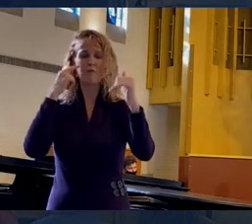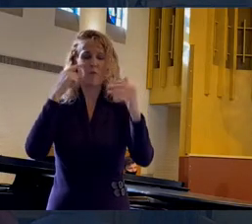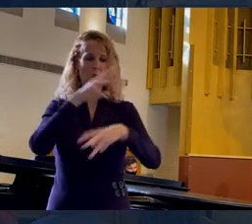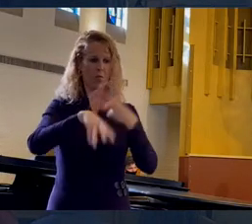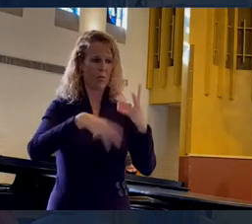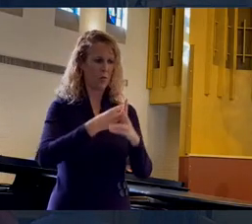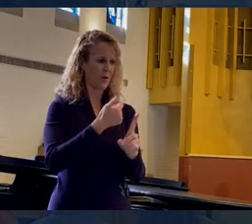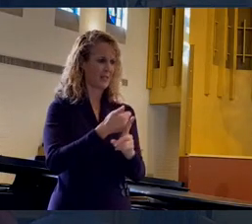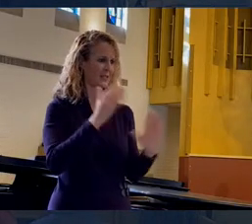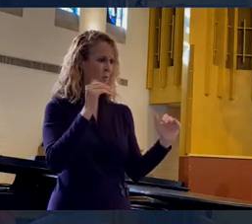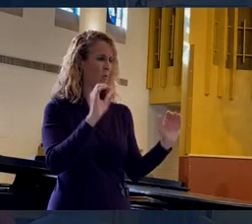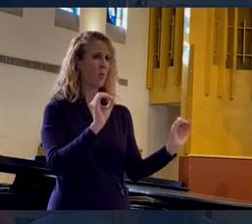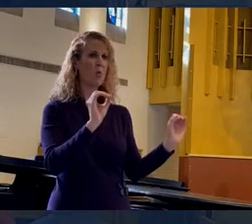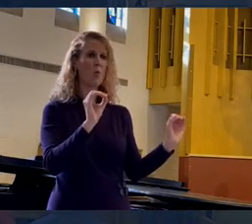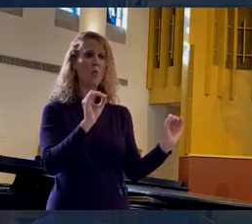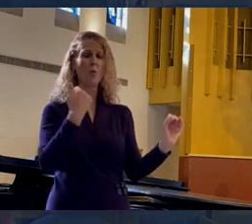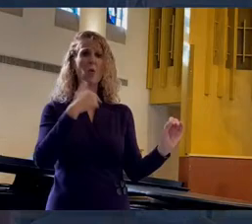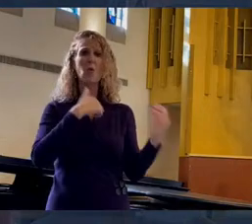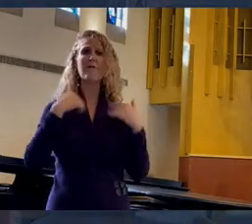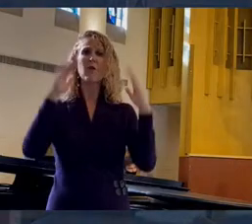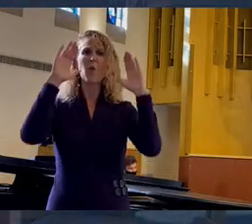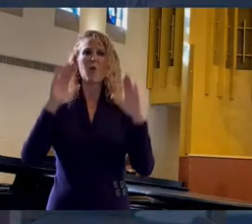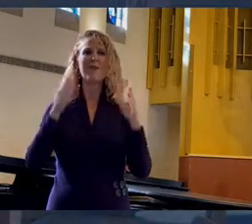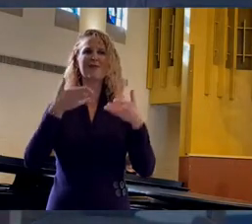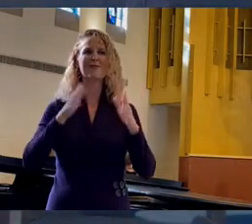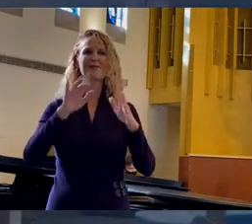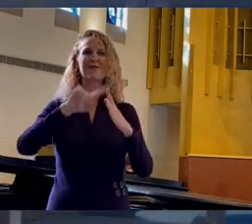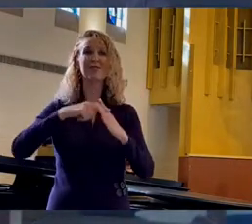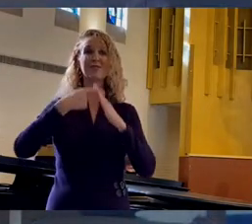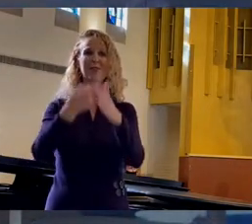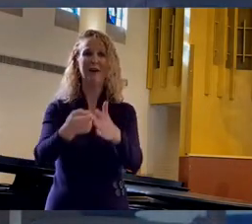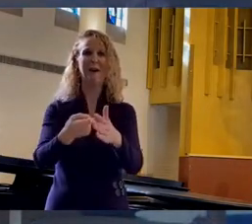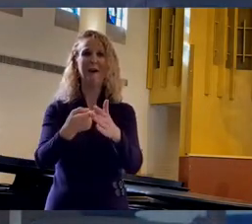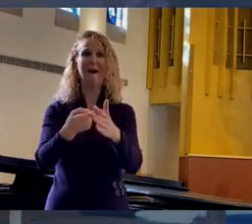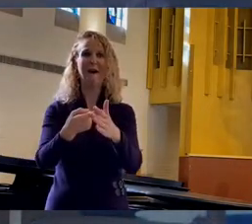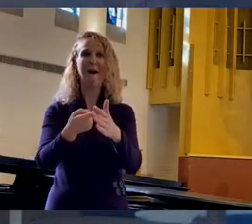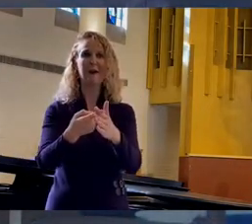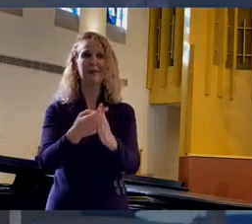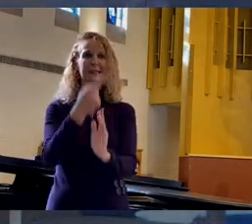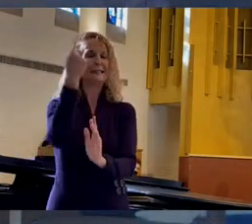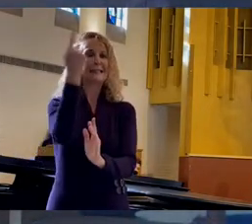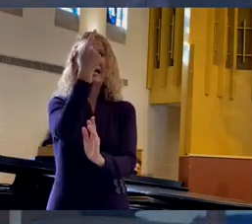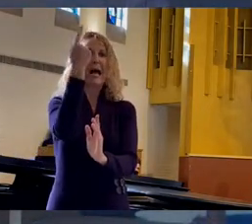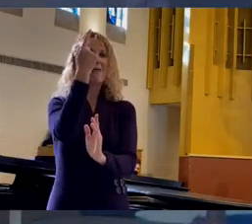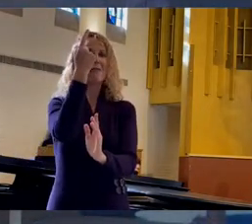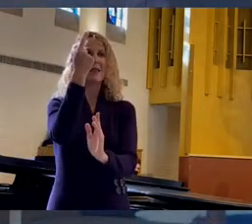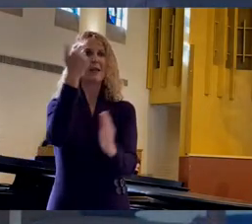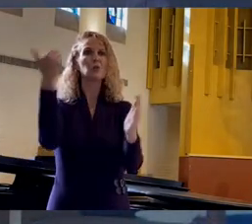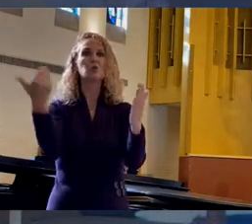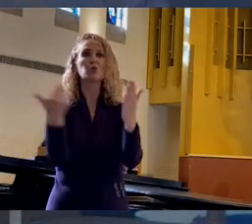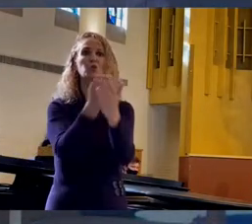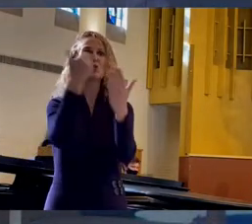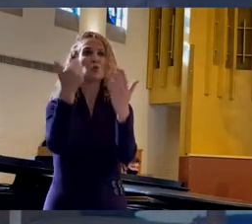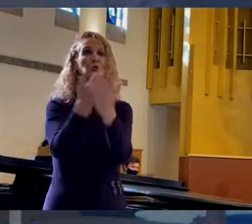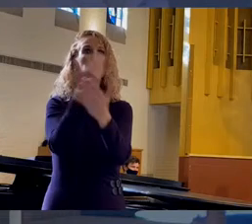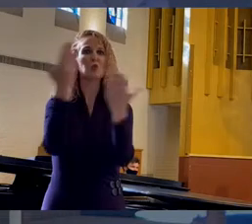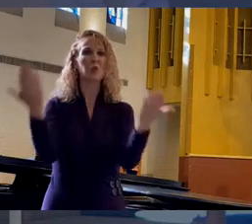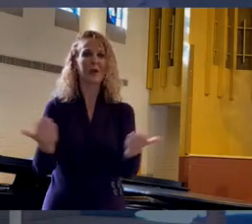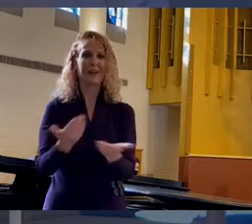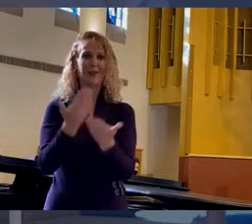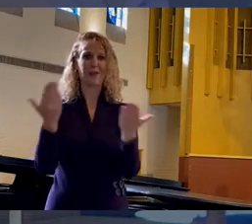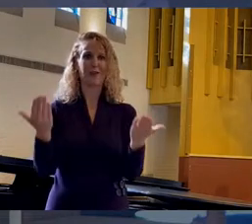hopeless. And we have a great way to start that by being struck by something brand new for